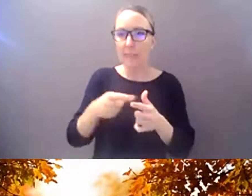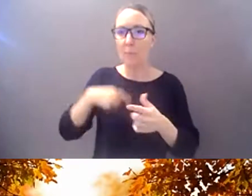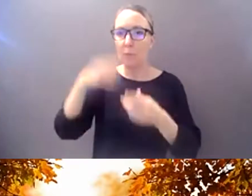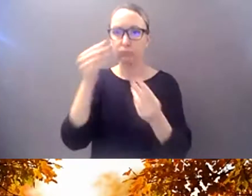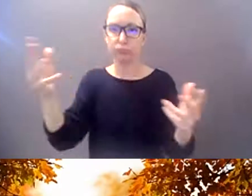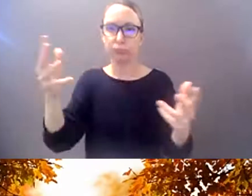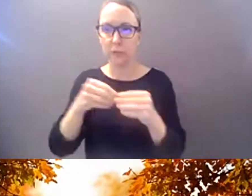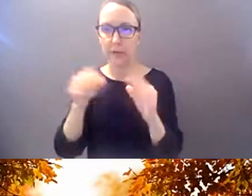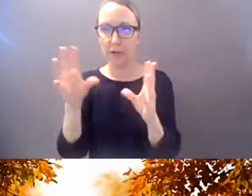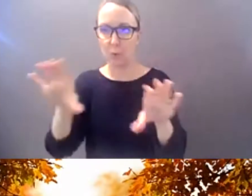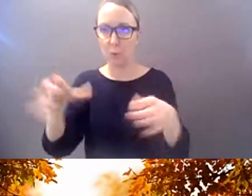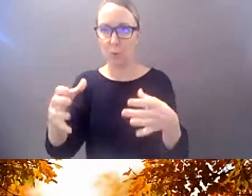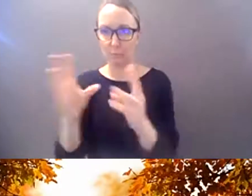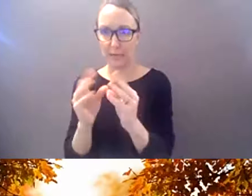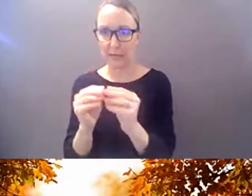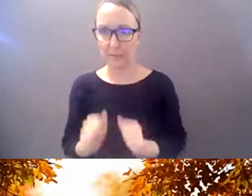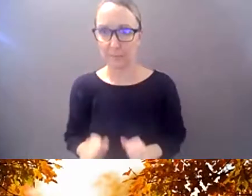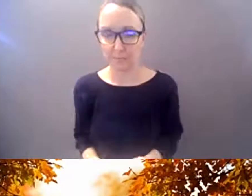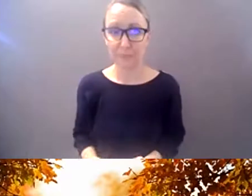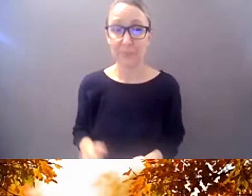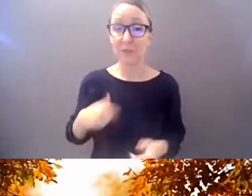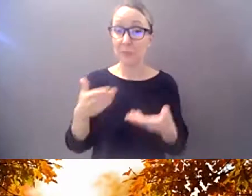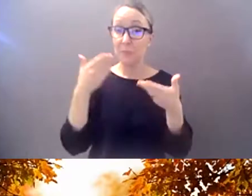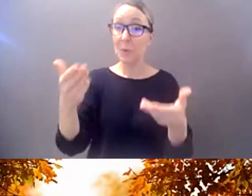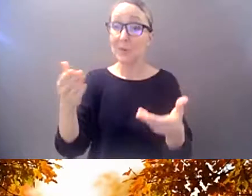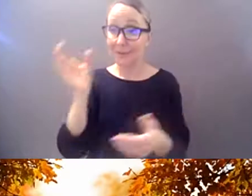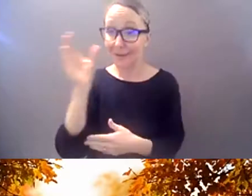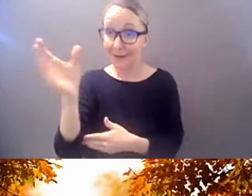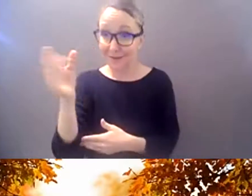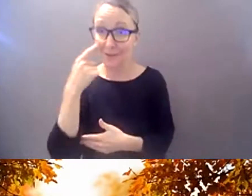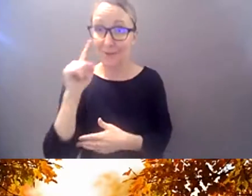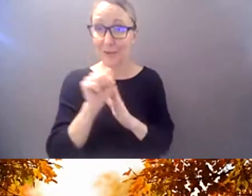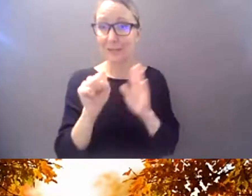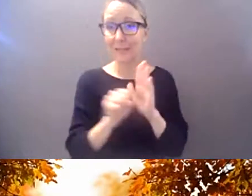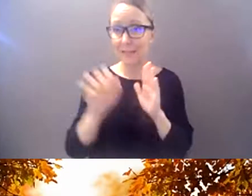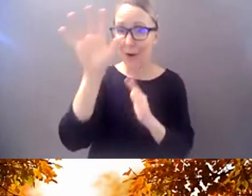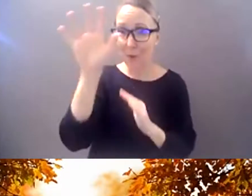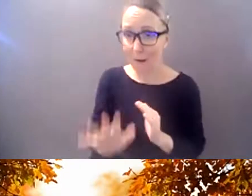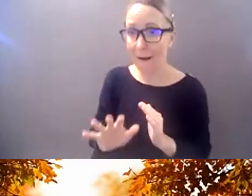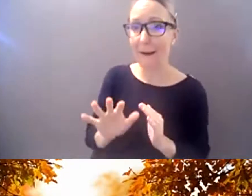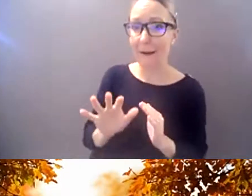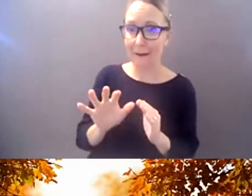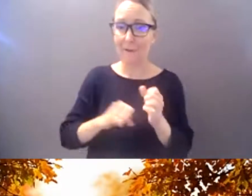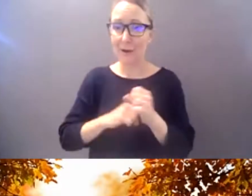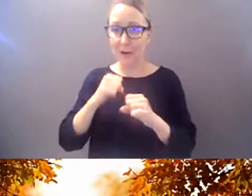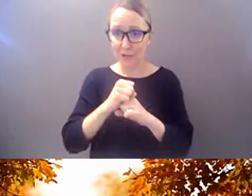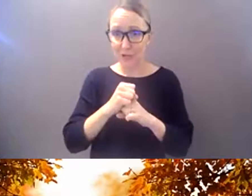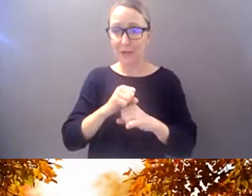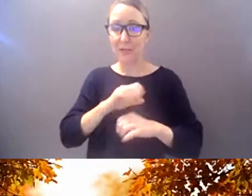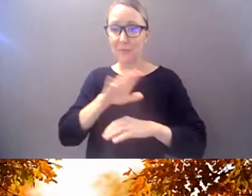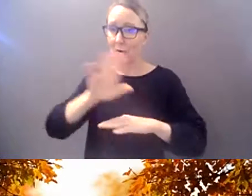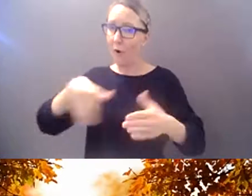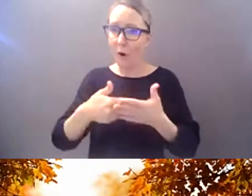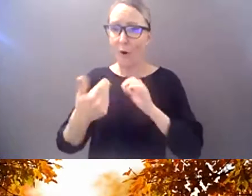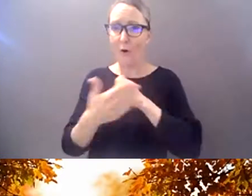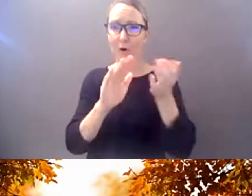So this is what we're proposing: a concept of a statewide foundation and framework for every local community to adopt, with the goal